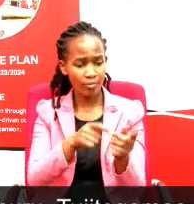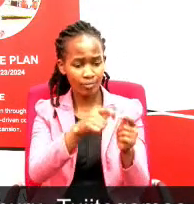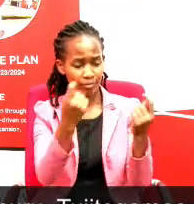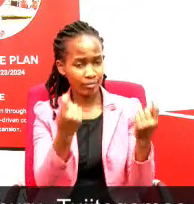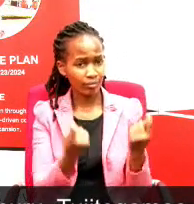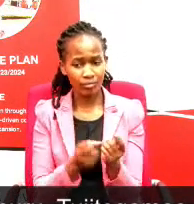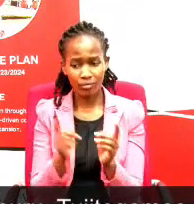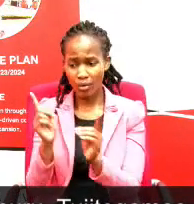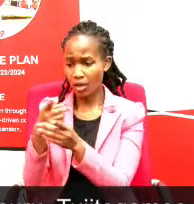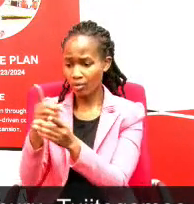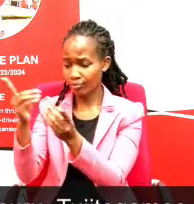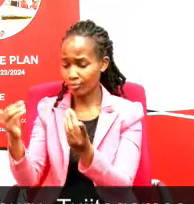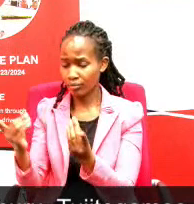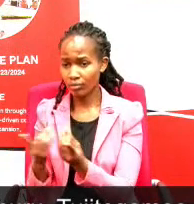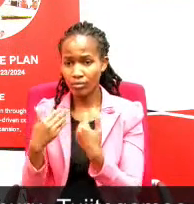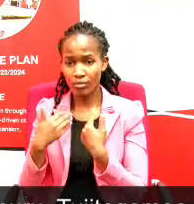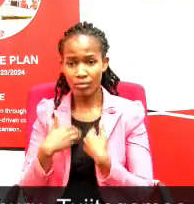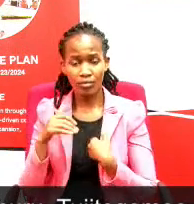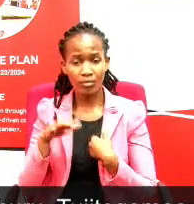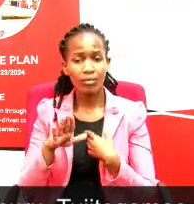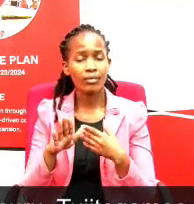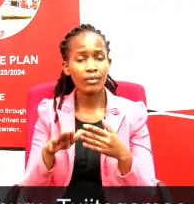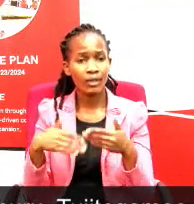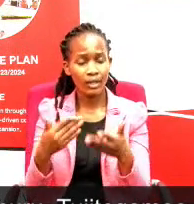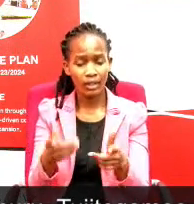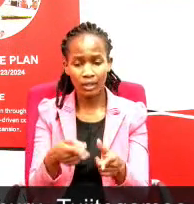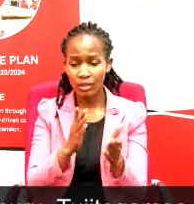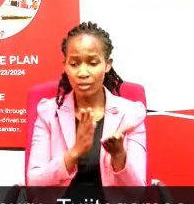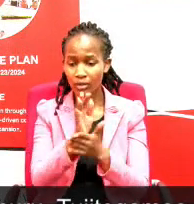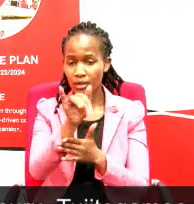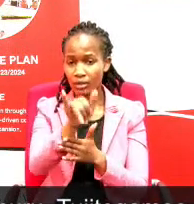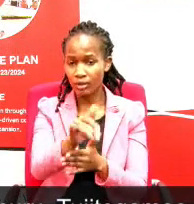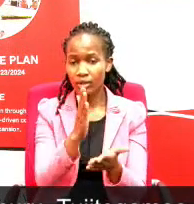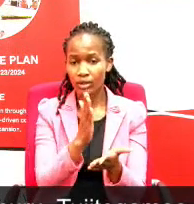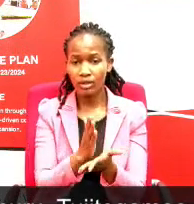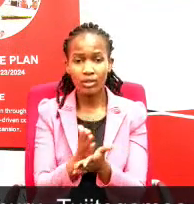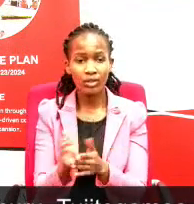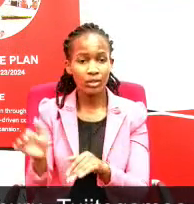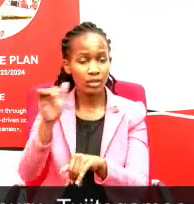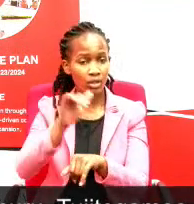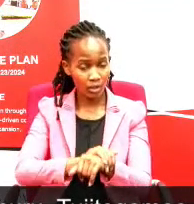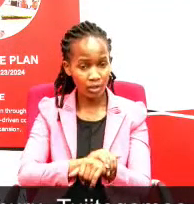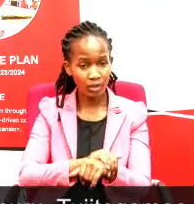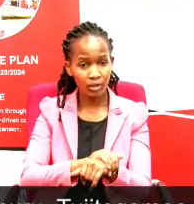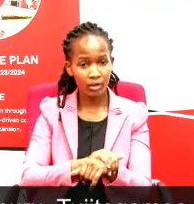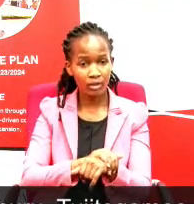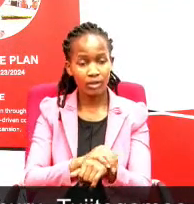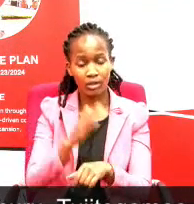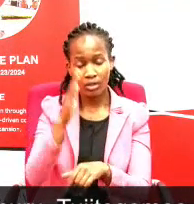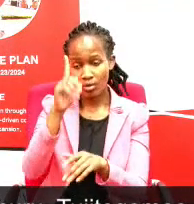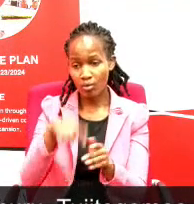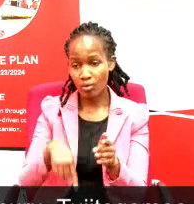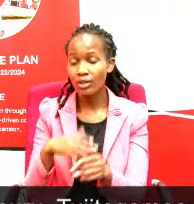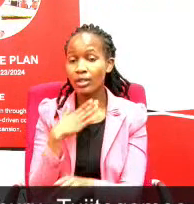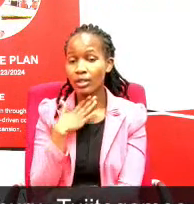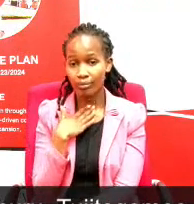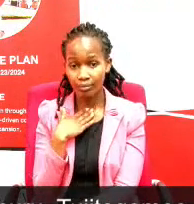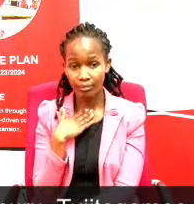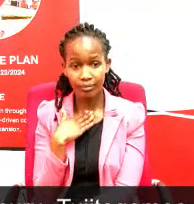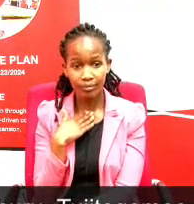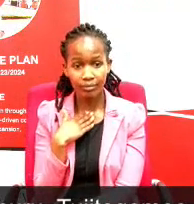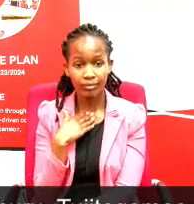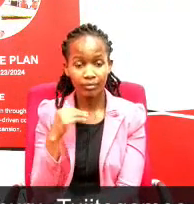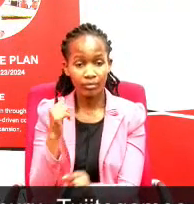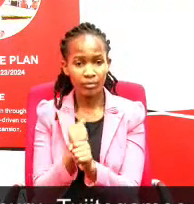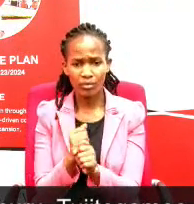the various departments having their submissions, making sure that we are capturing the essence of what they need to do